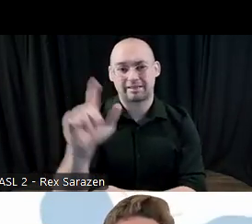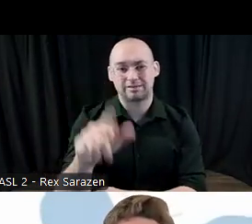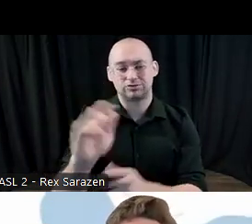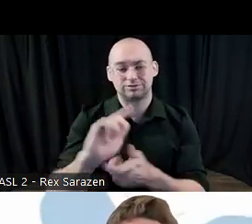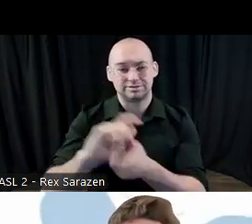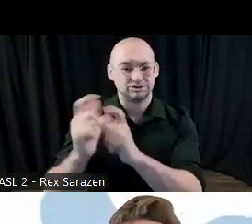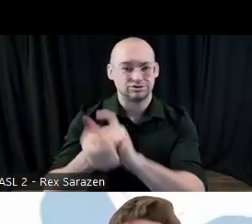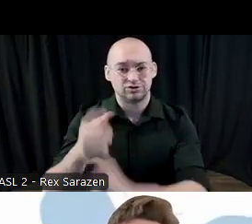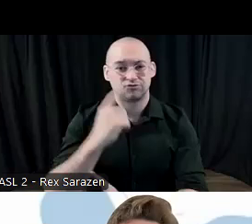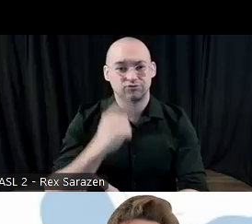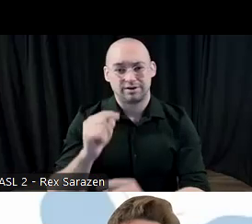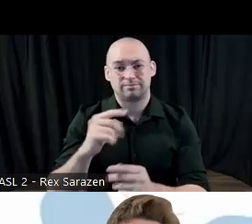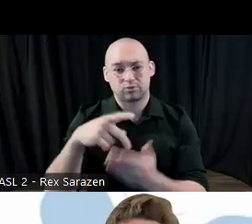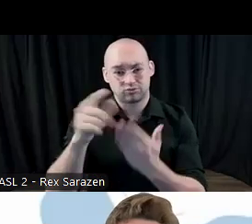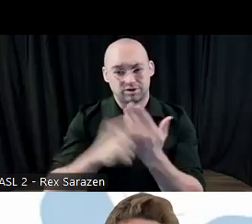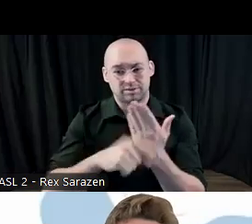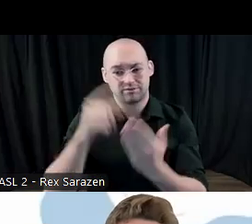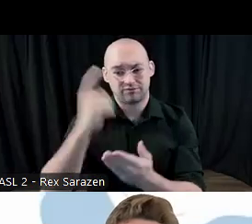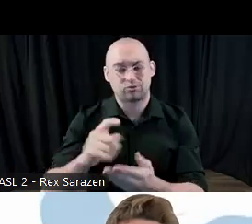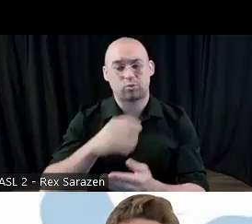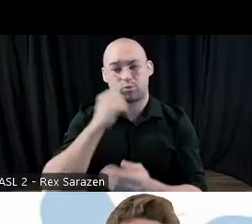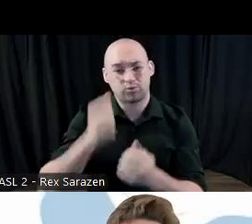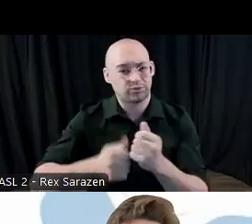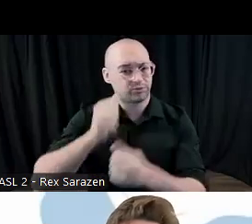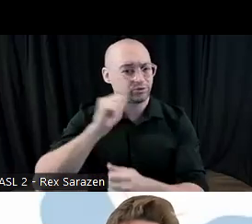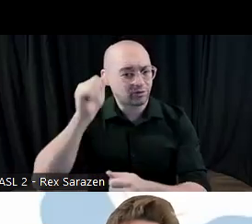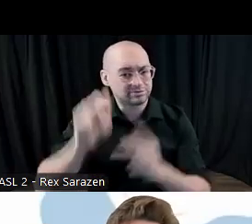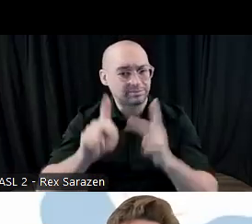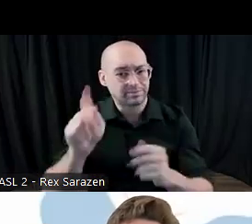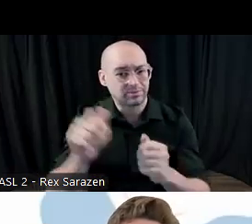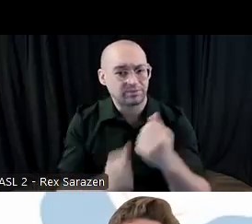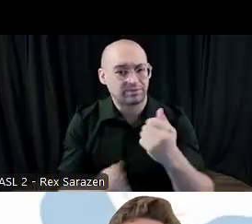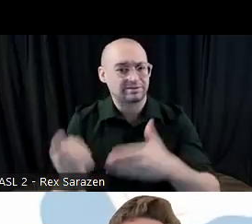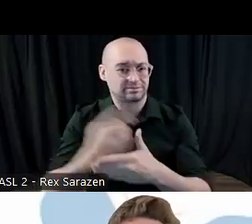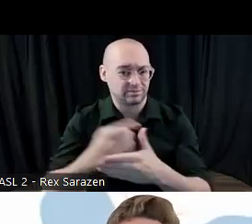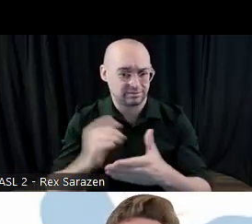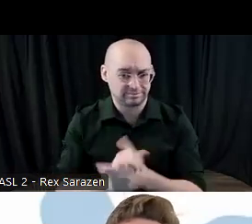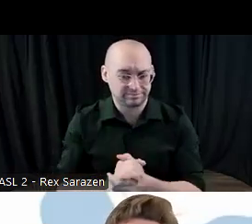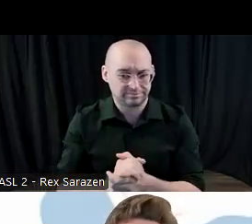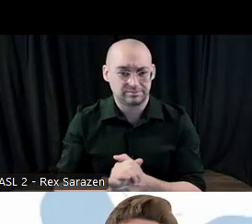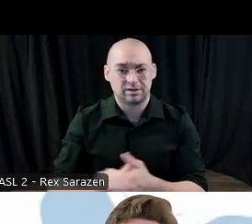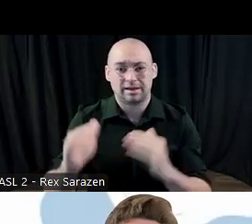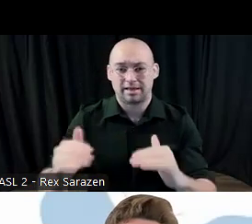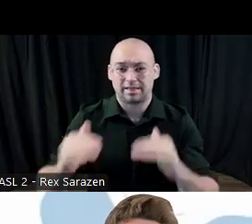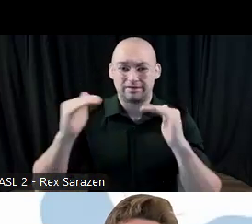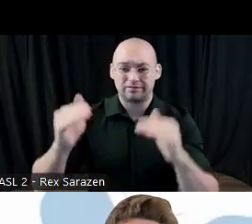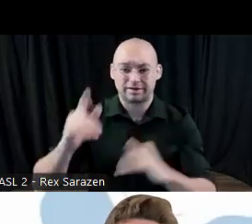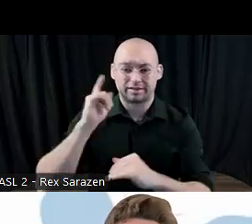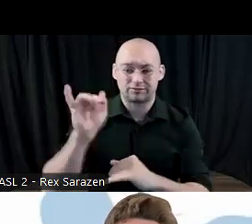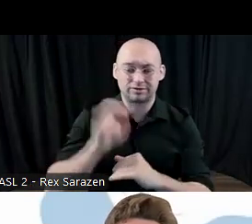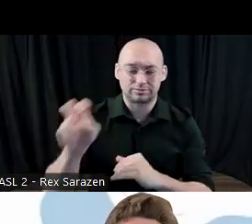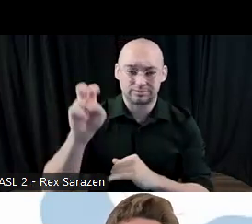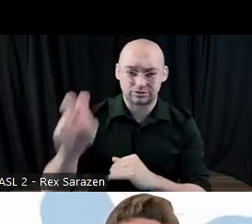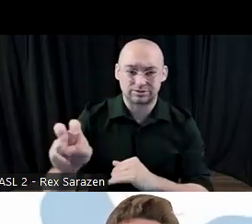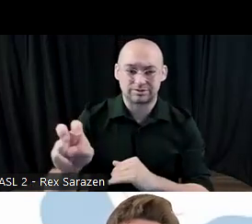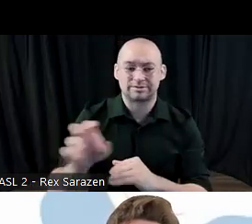through community supports for older adults and individuals with disabilities, and elevating the California Transportation